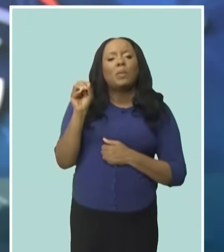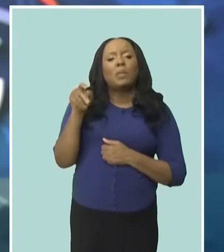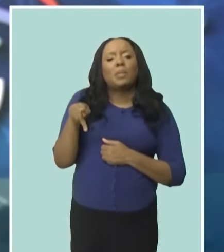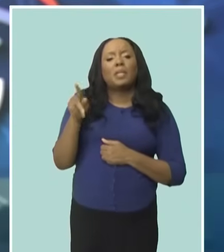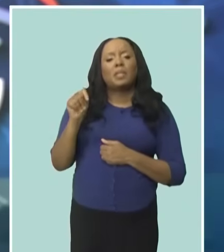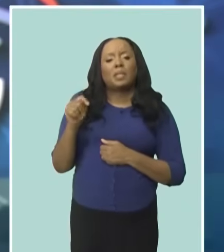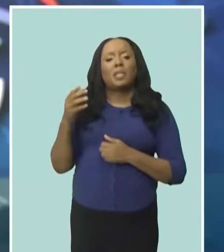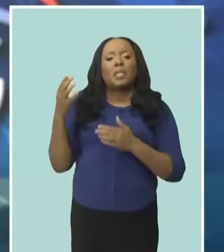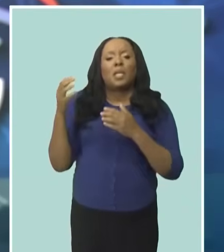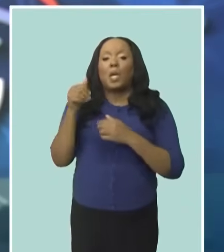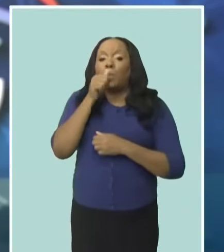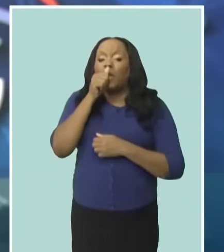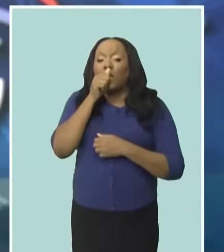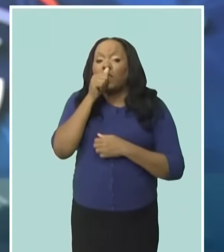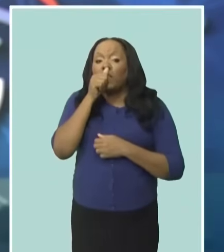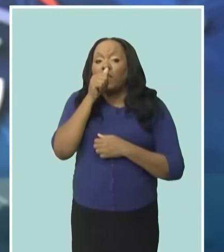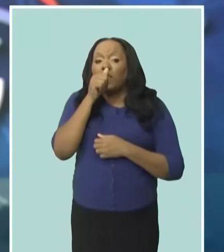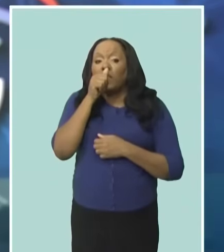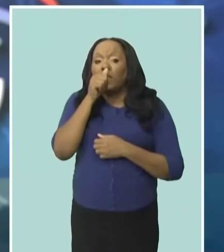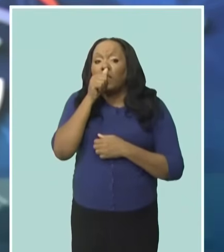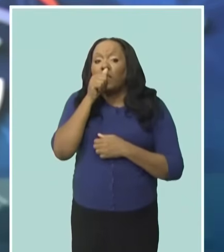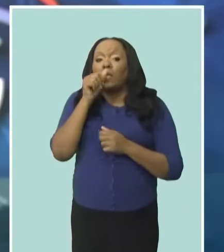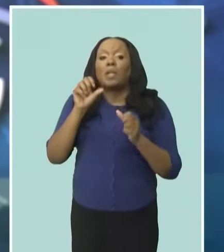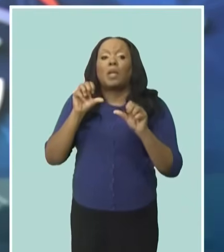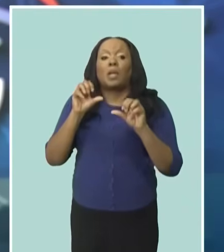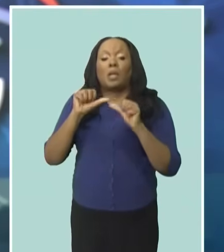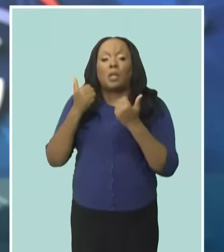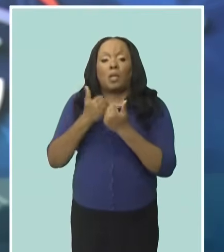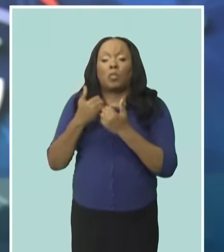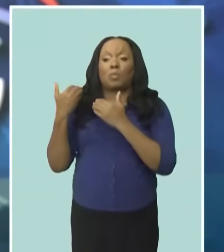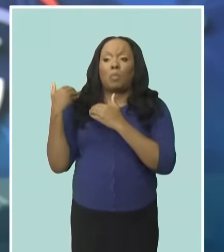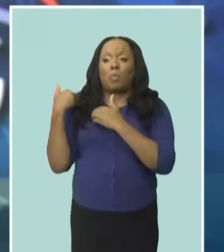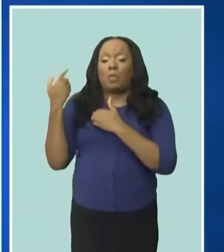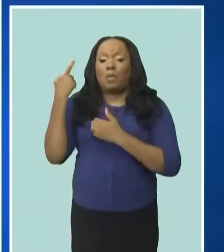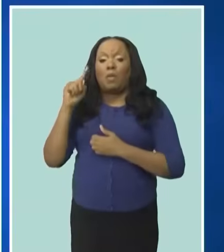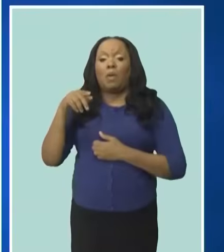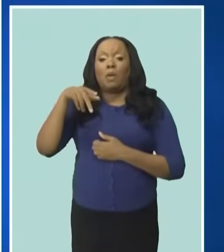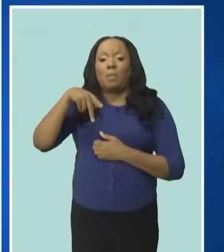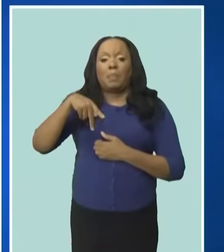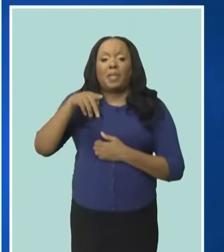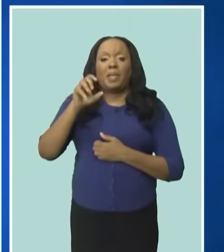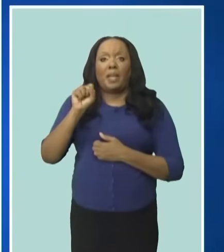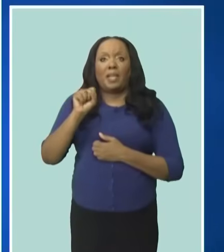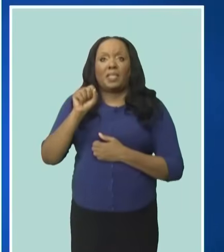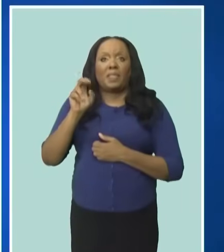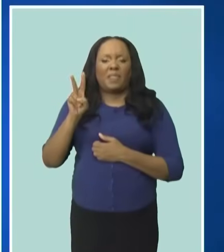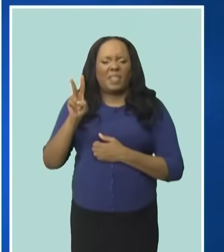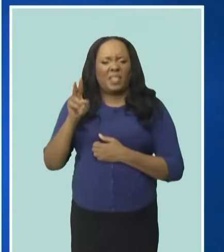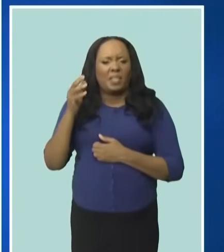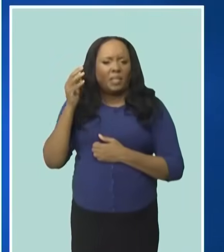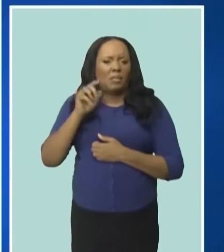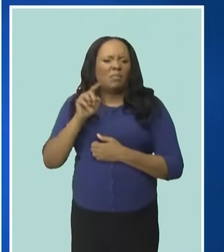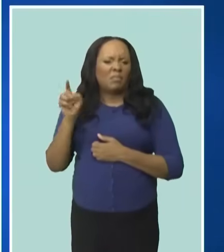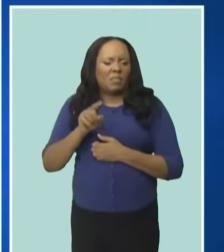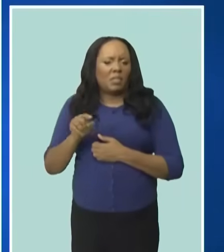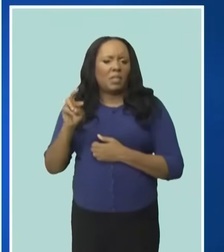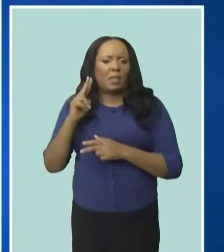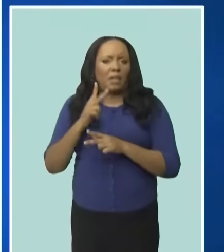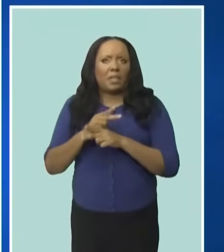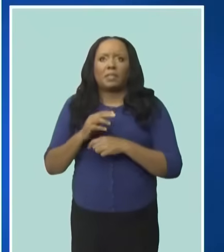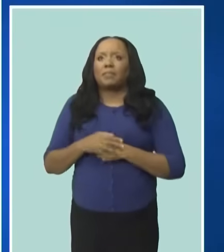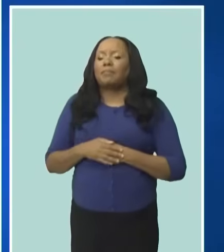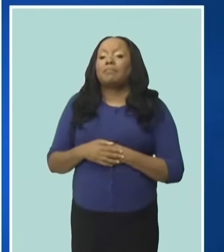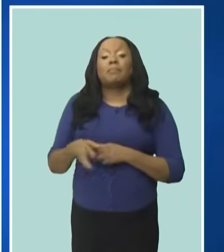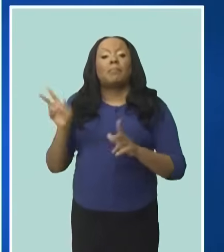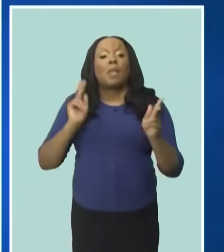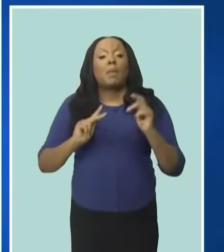in Barbados. Our Anesta Henry has more on that story. Members of the public have been filing daily